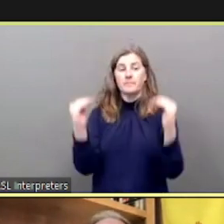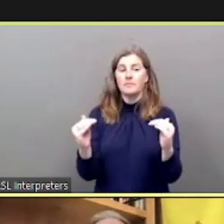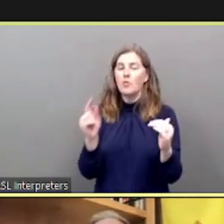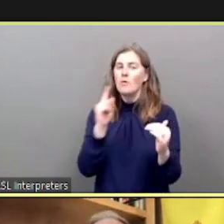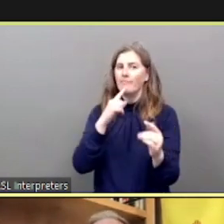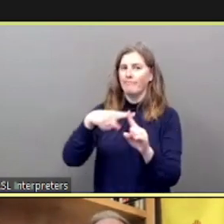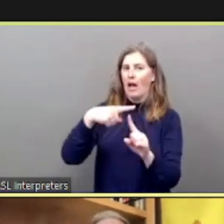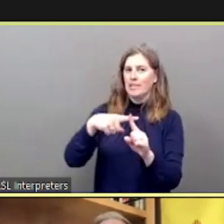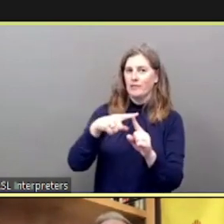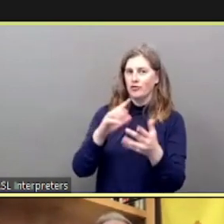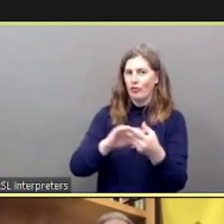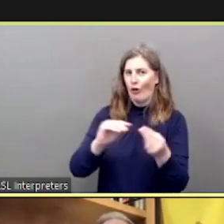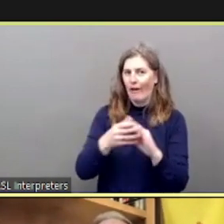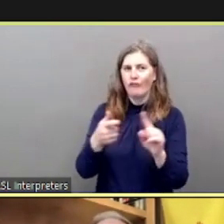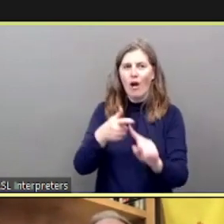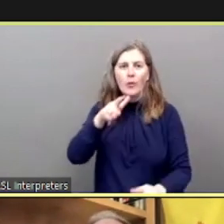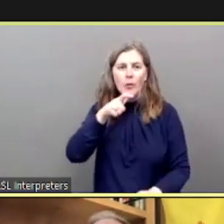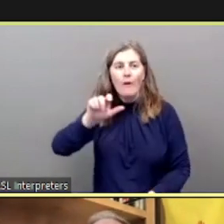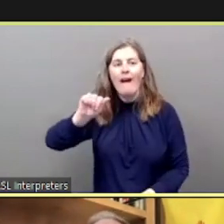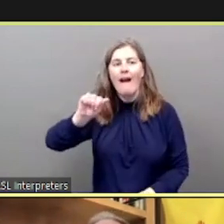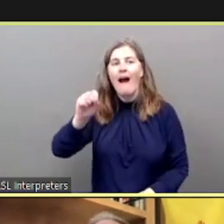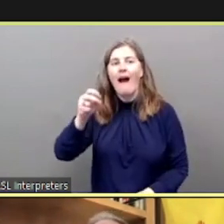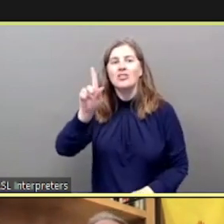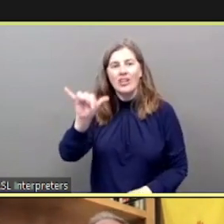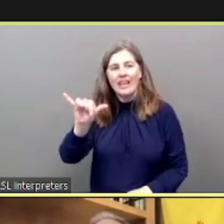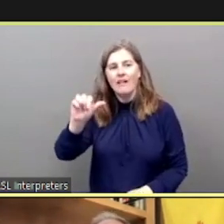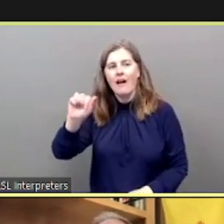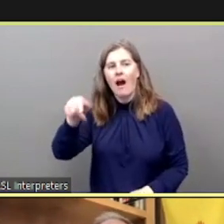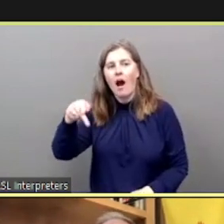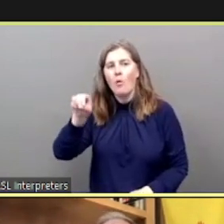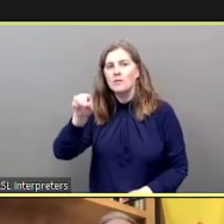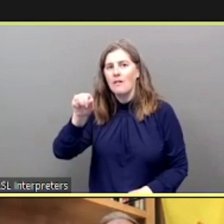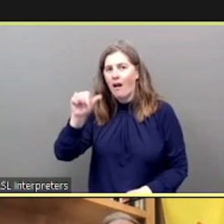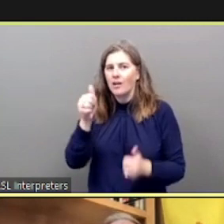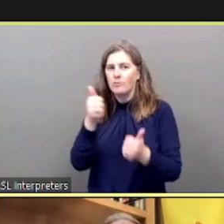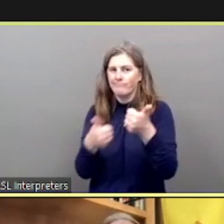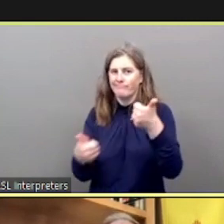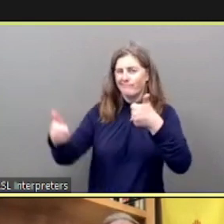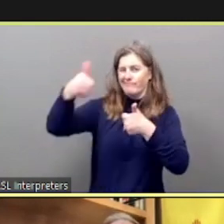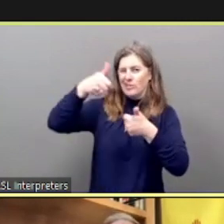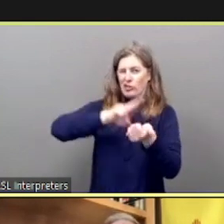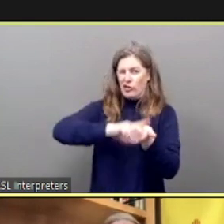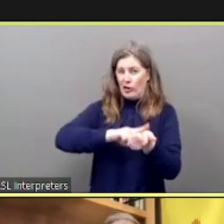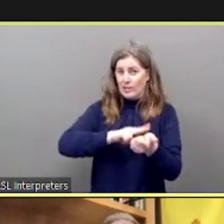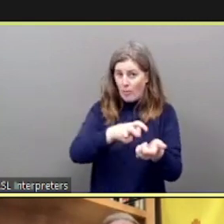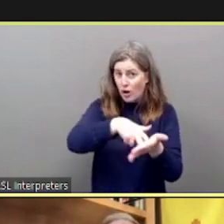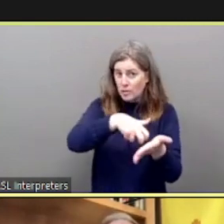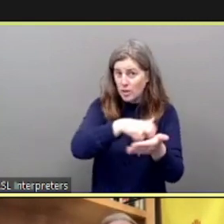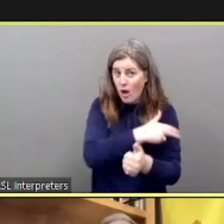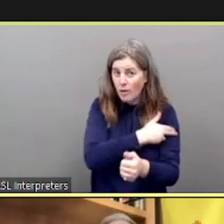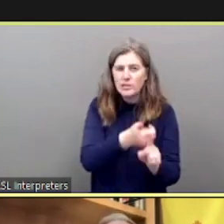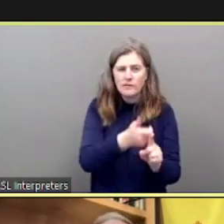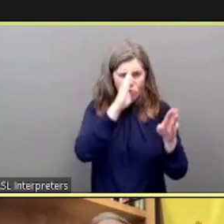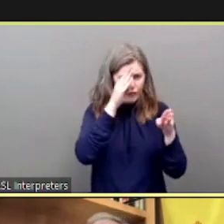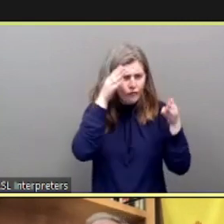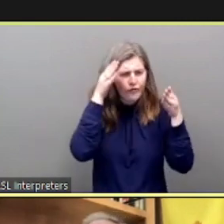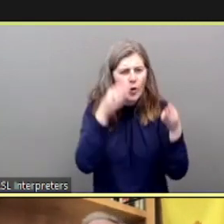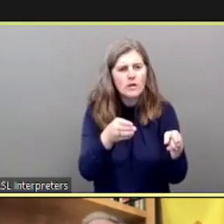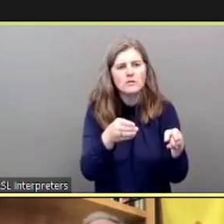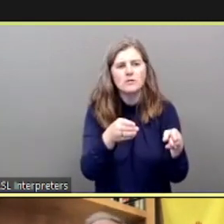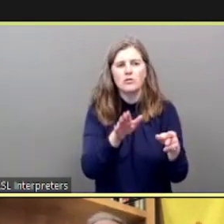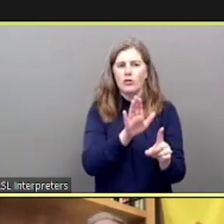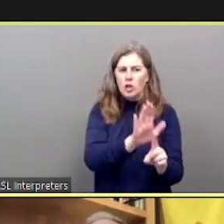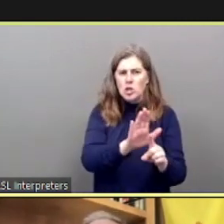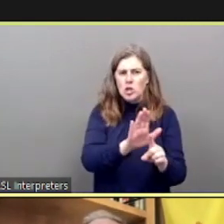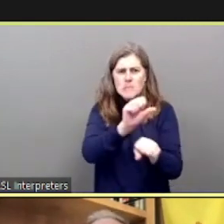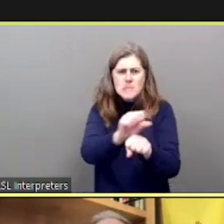Ashley Apodaca, who was a charge nurse at Presbyterian Hospital. She's really focused, in her comments